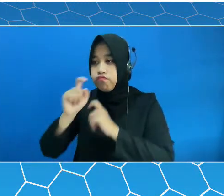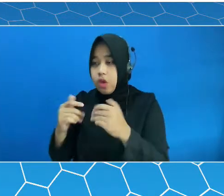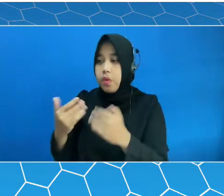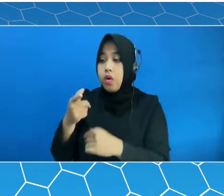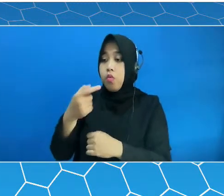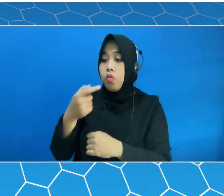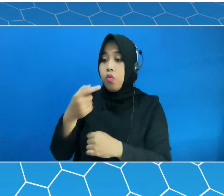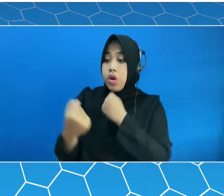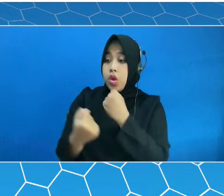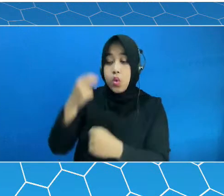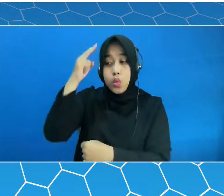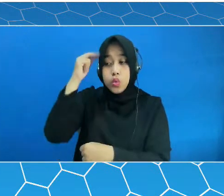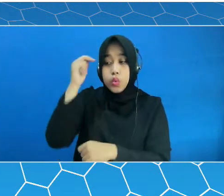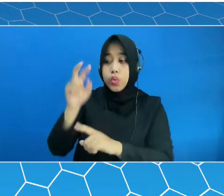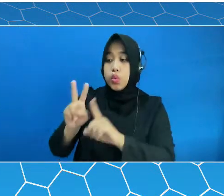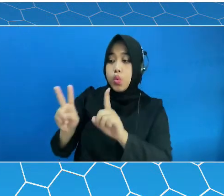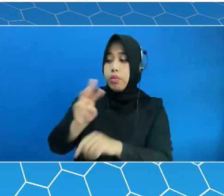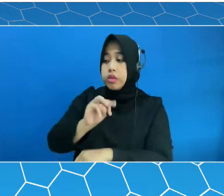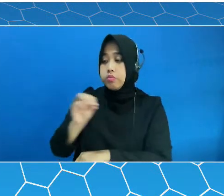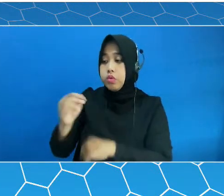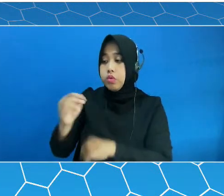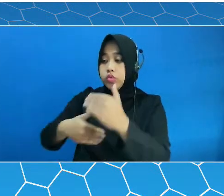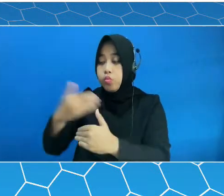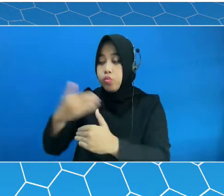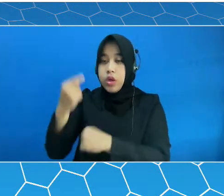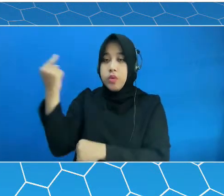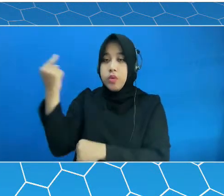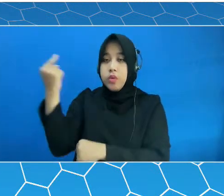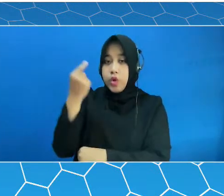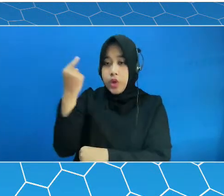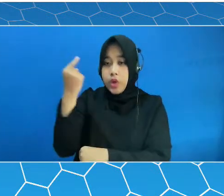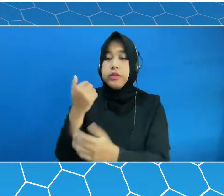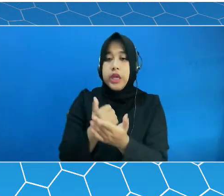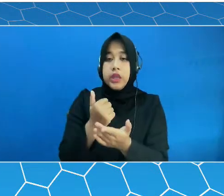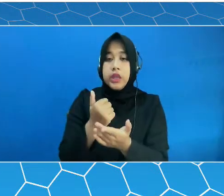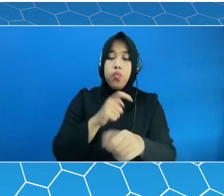and then monthly. Next slide, please.